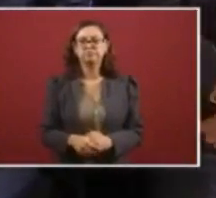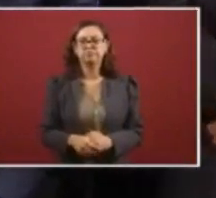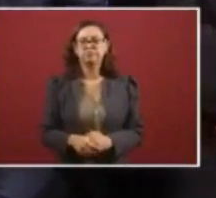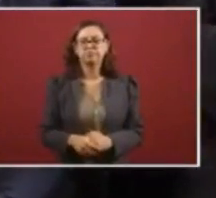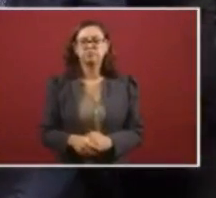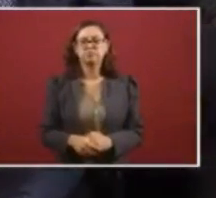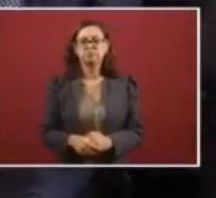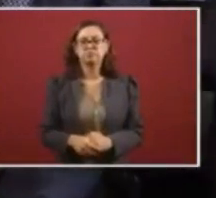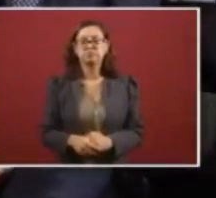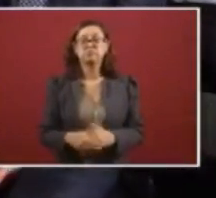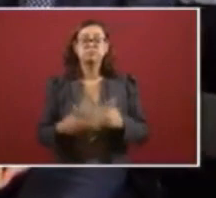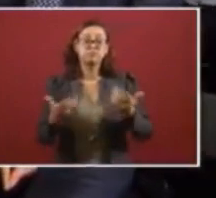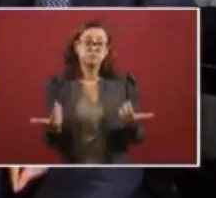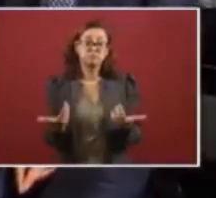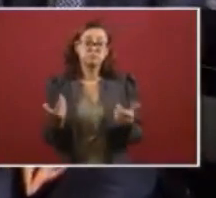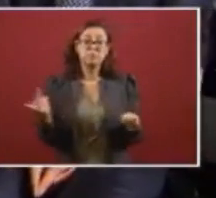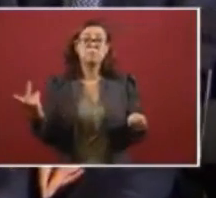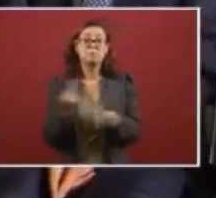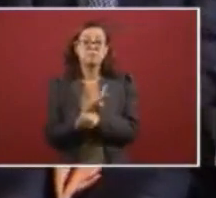This